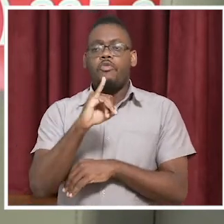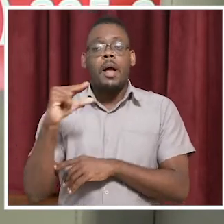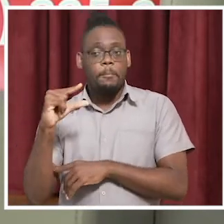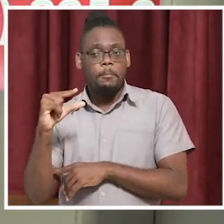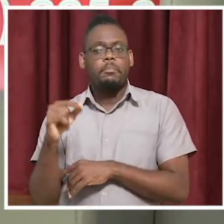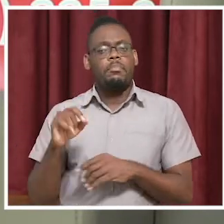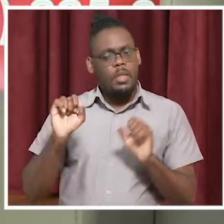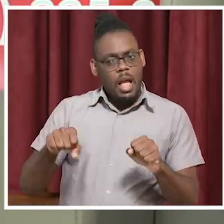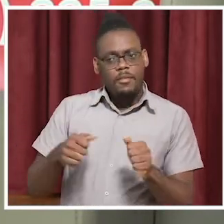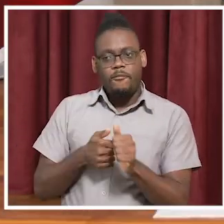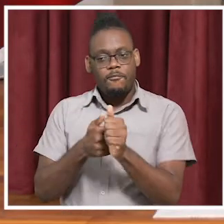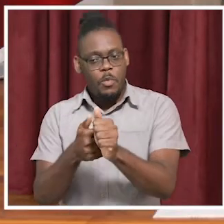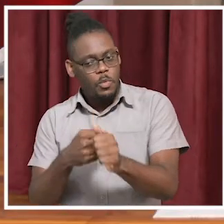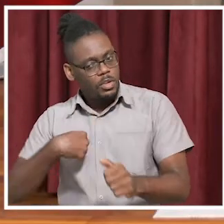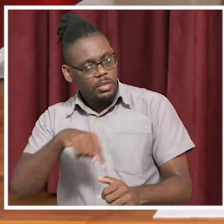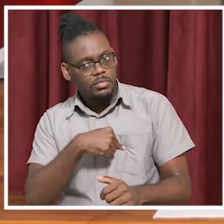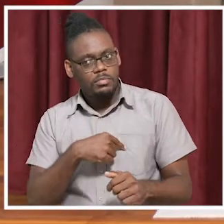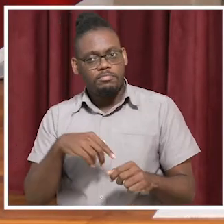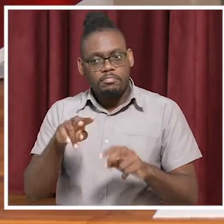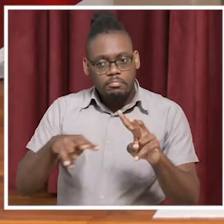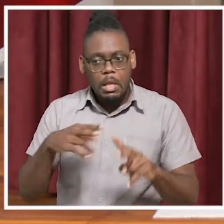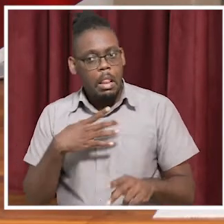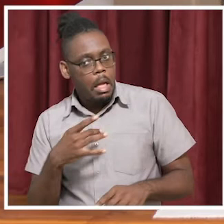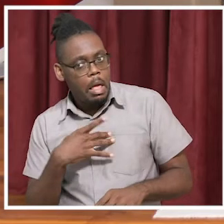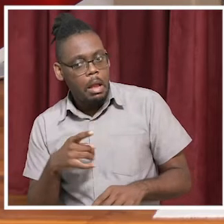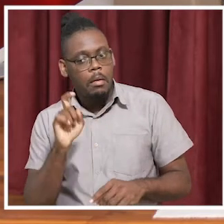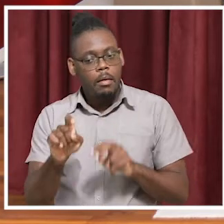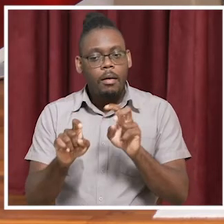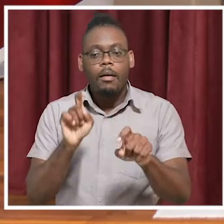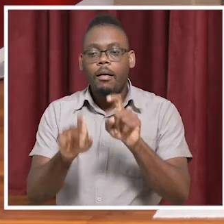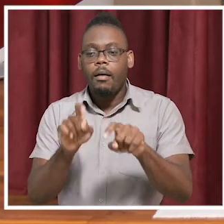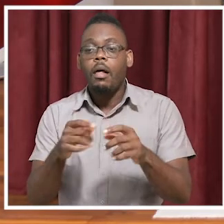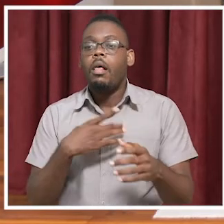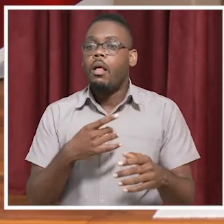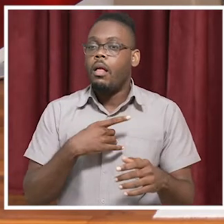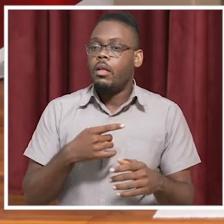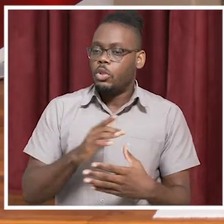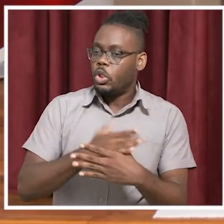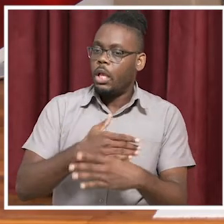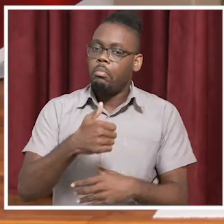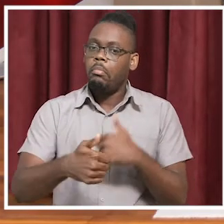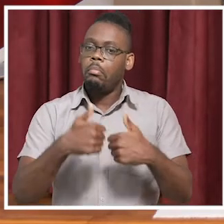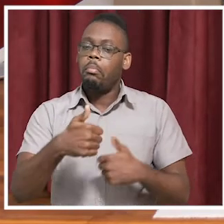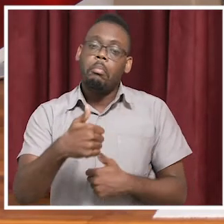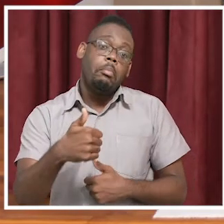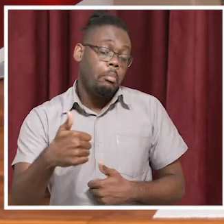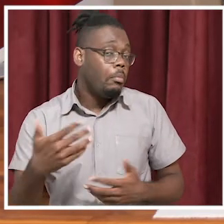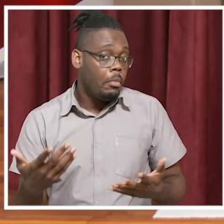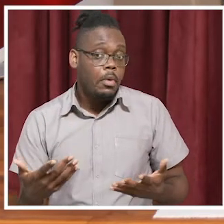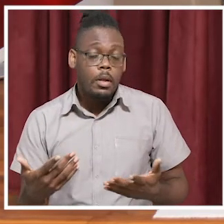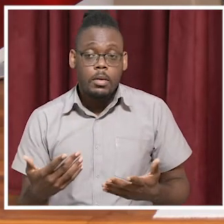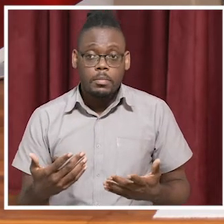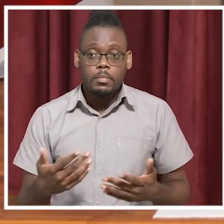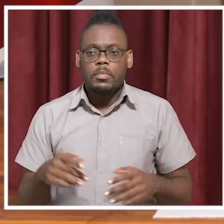share. Yeah. Now, it's definitely about sharing the information so that people can make more informed decisions. And of course, it